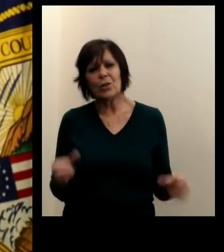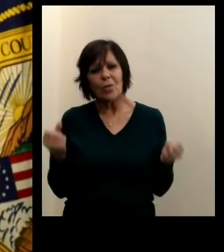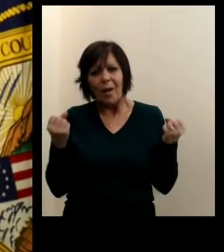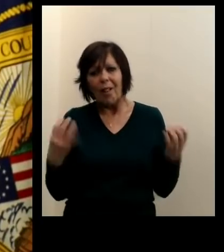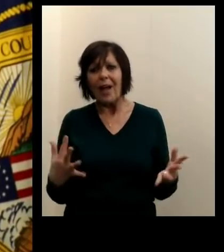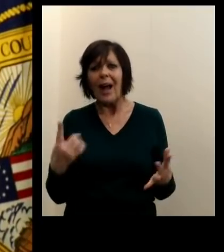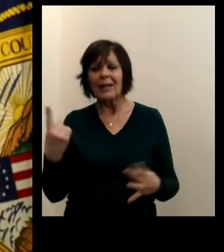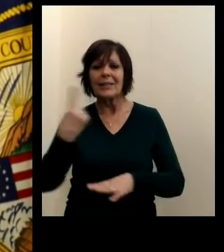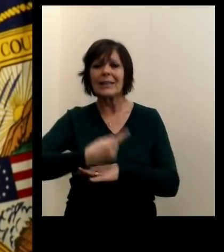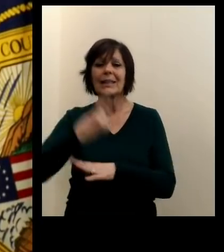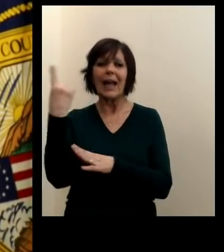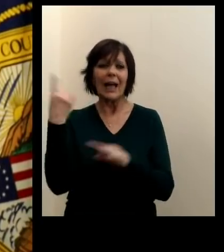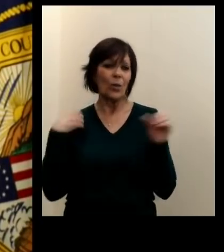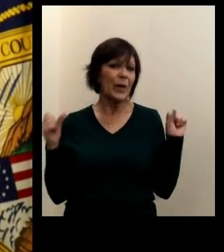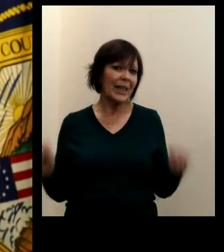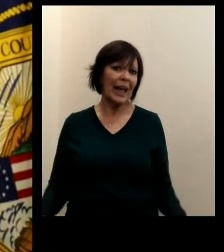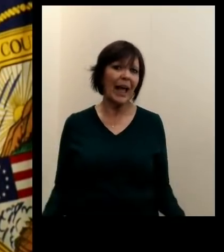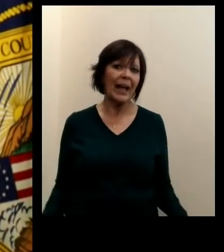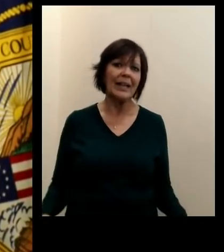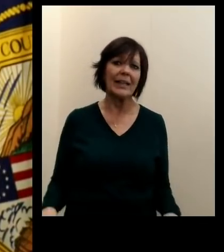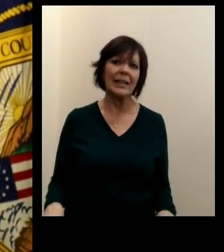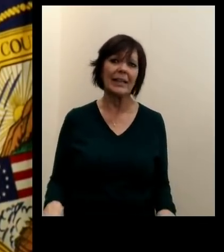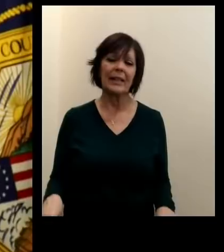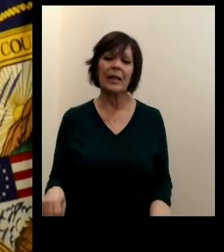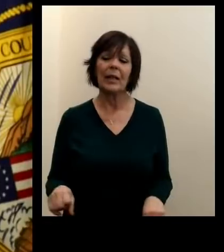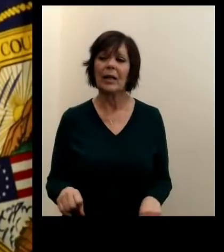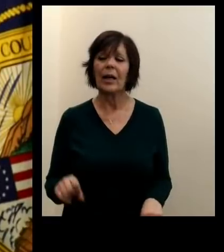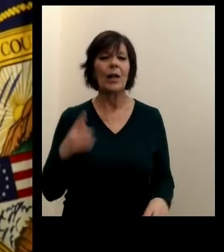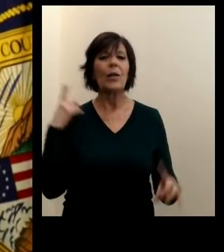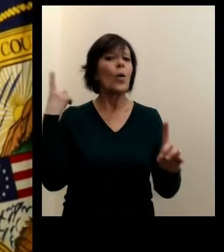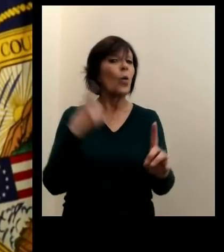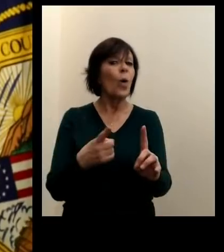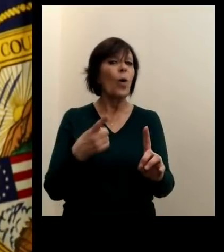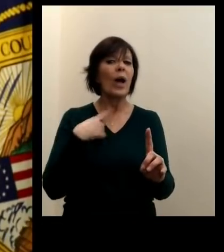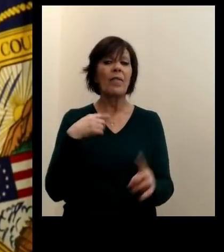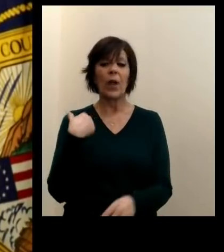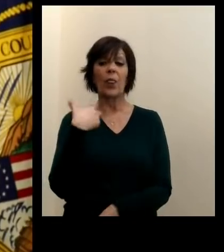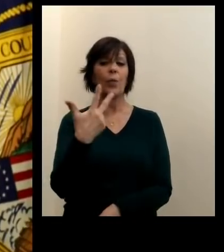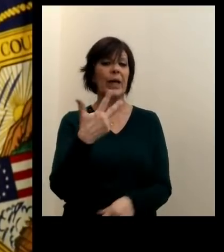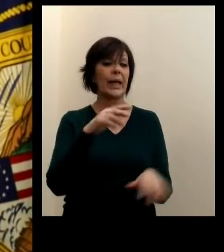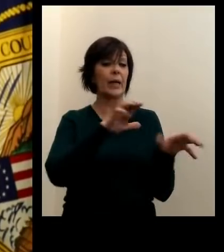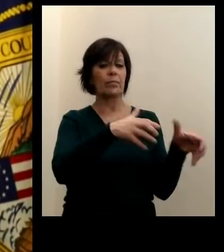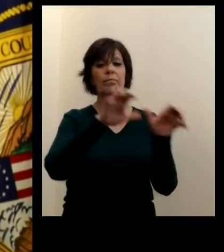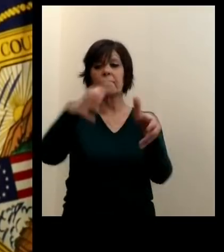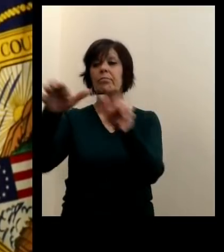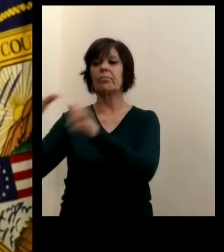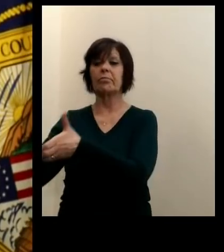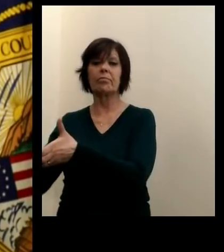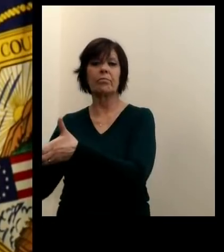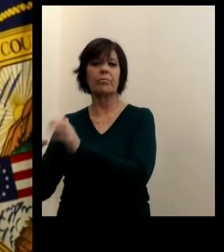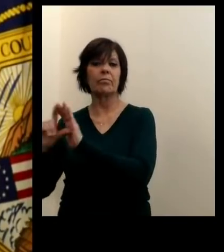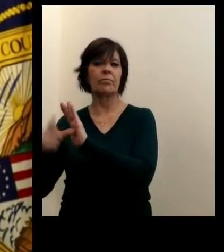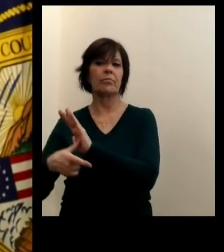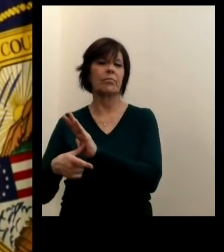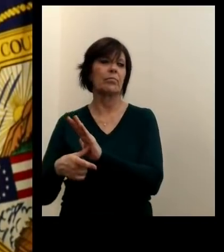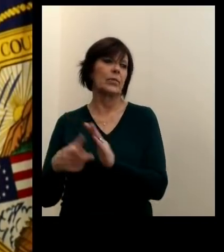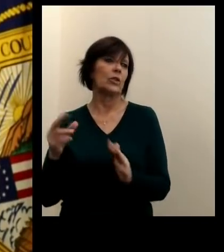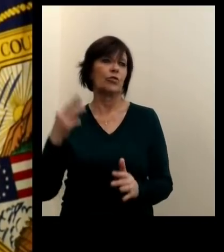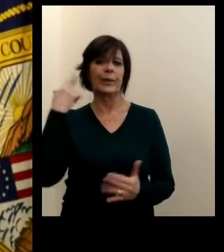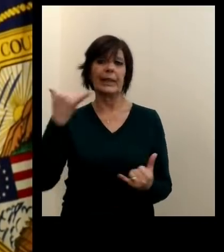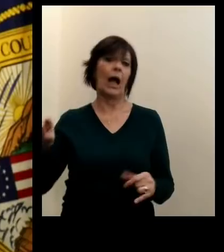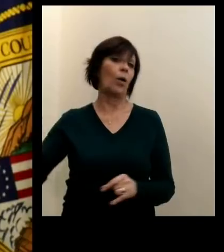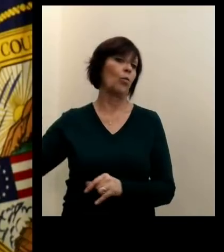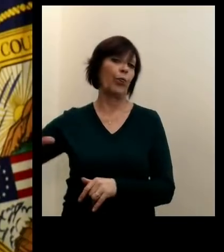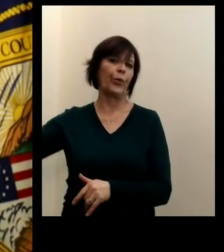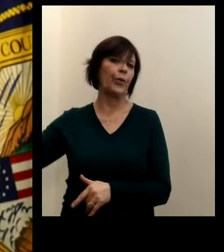day. We can get a lot of vaccines out in a day. Our goal is to have 3 pods eventually, but there's no reason to have the 3rd pod open right now because